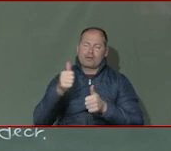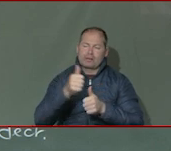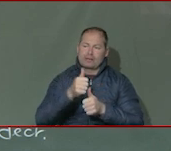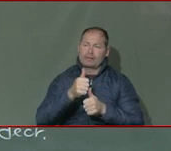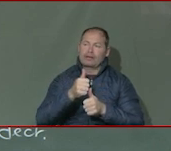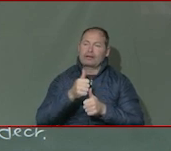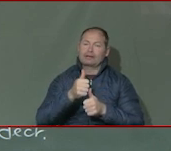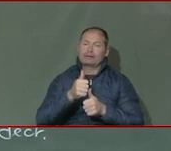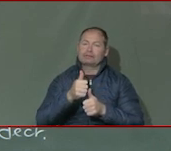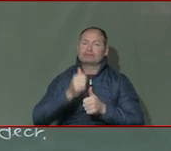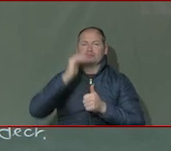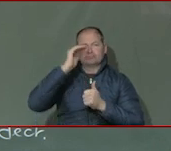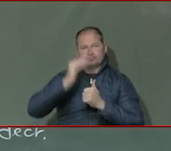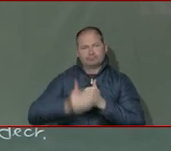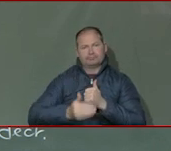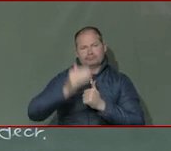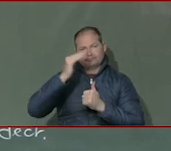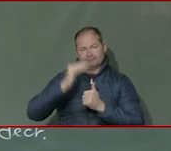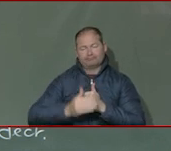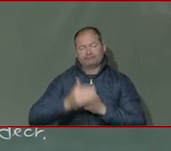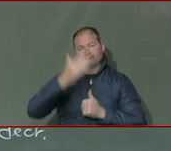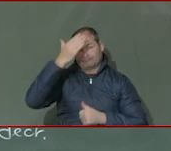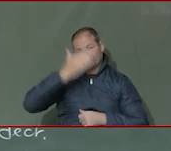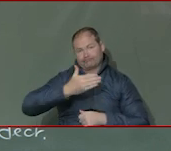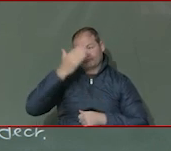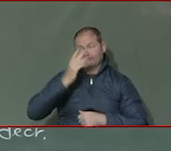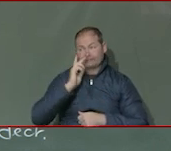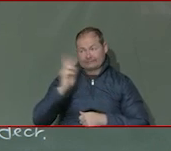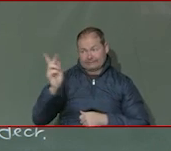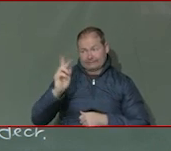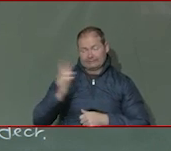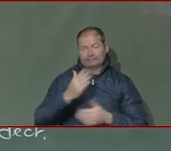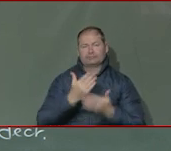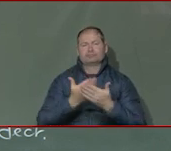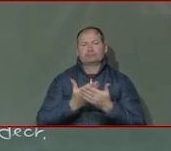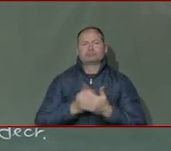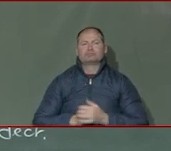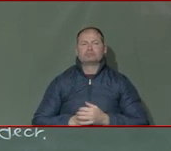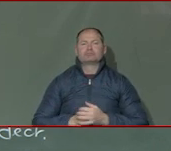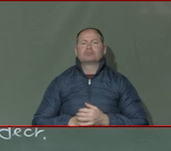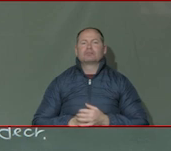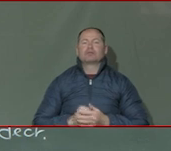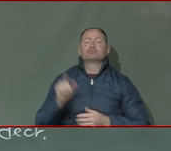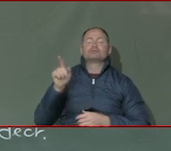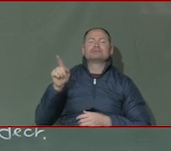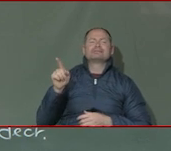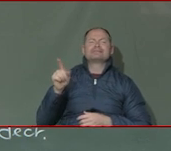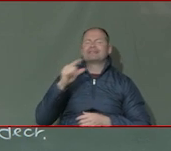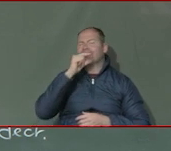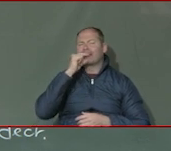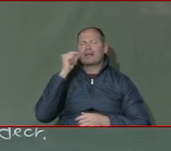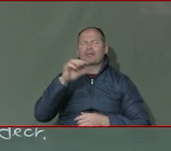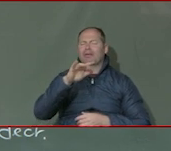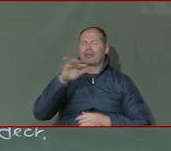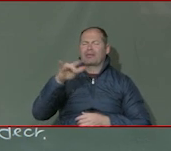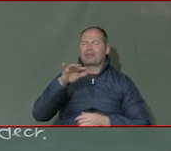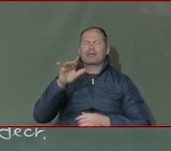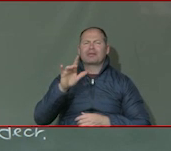the phenotype is what you physically see. What is the word we use for these codes we write? What is the word we